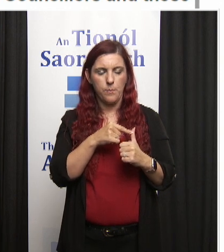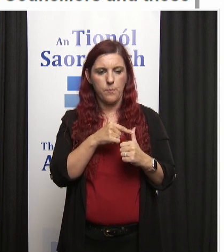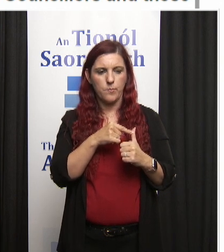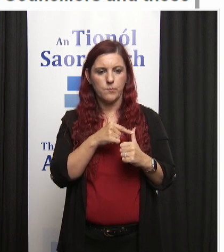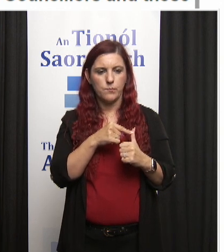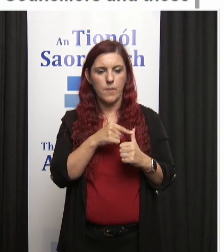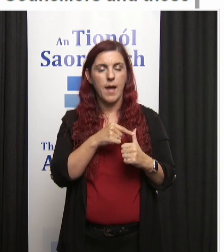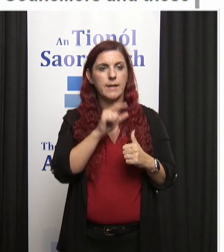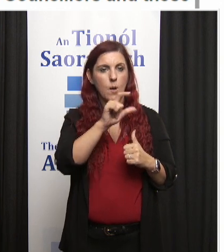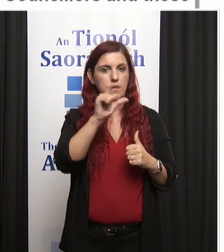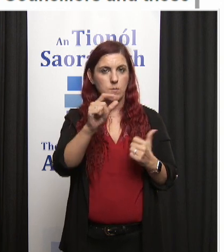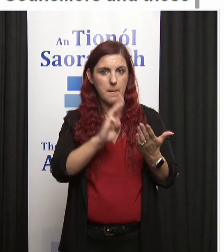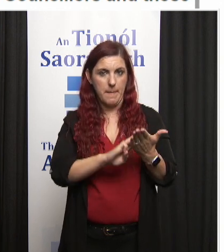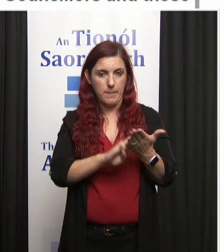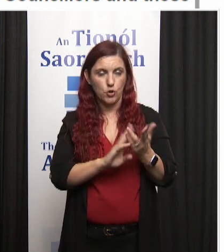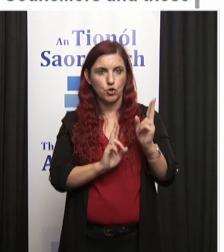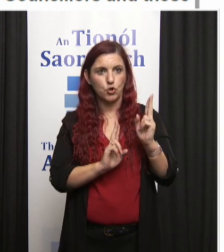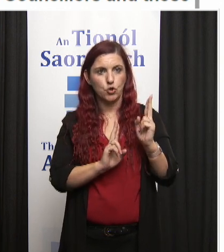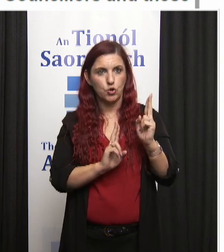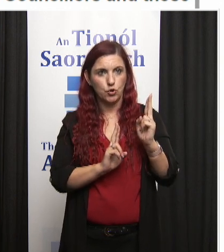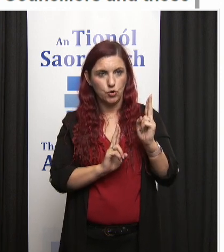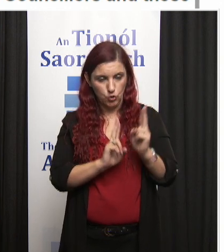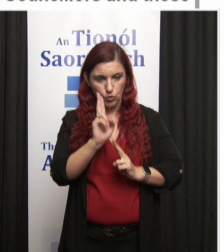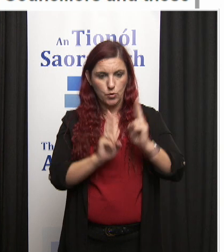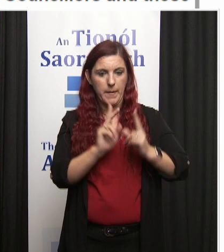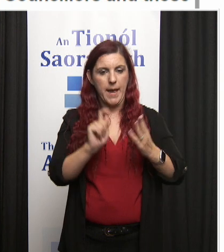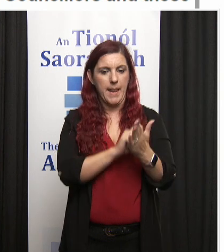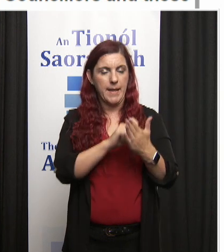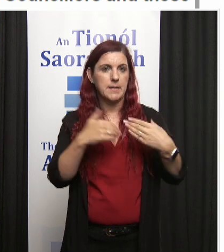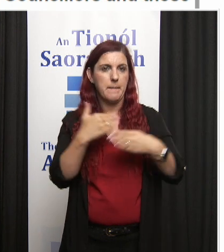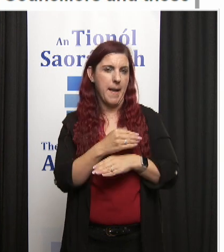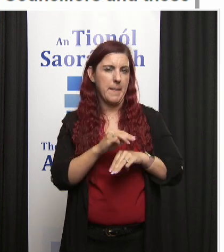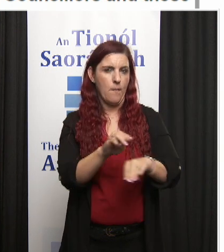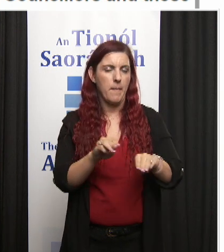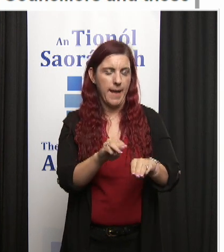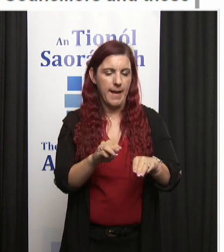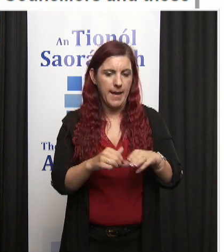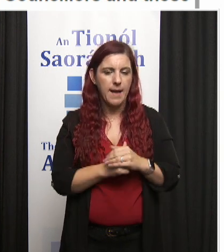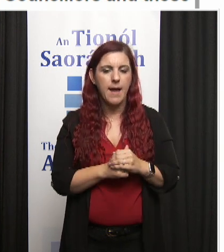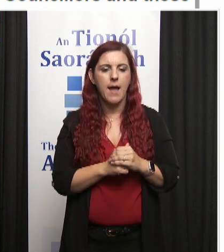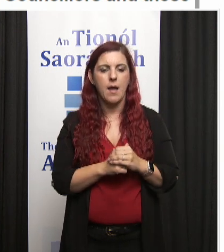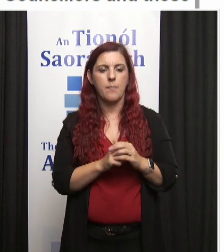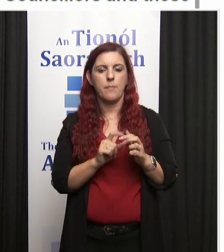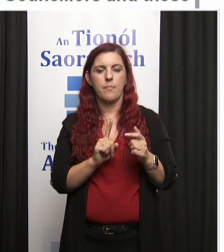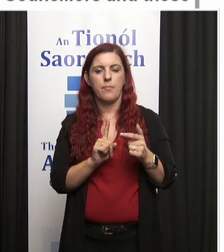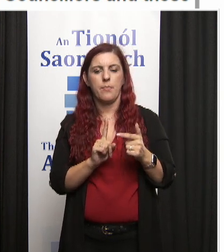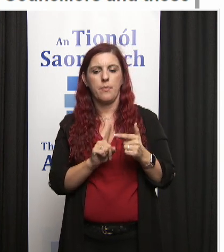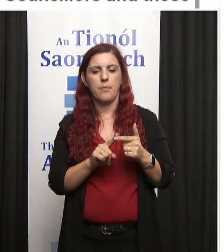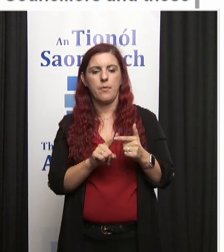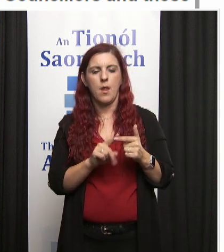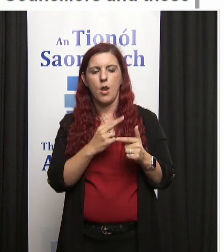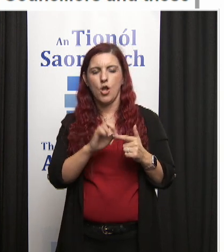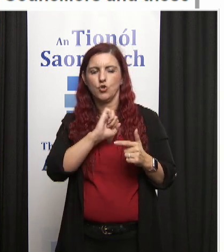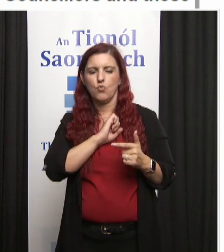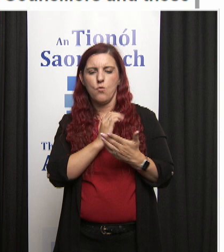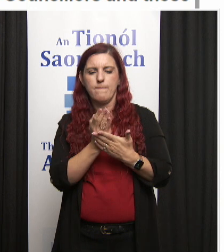the council. We said the councillors on that assembly should be elected by the public. We were unsure